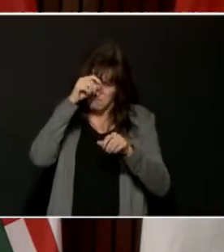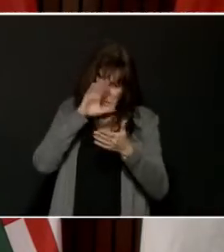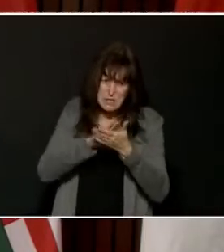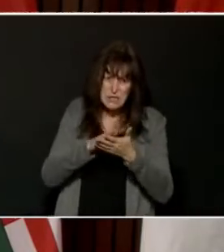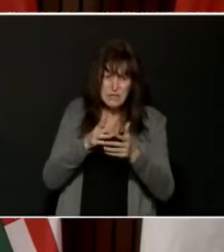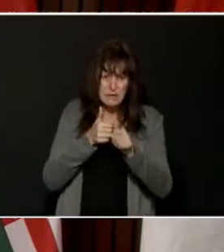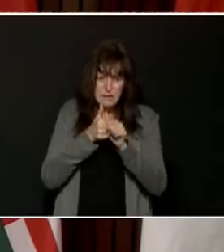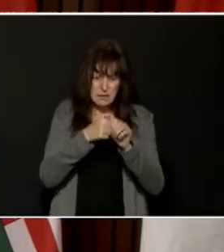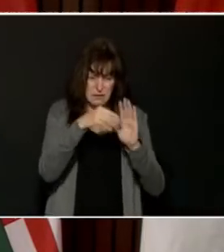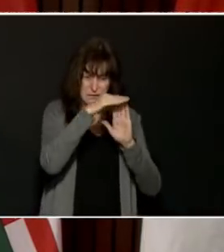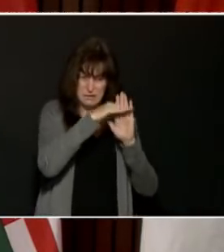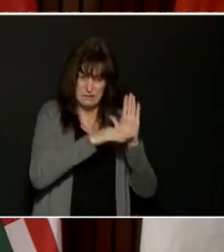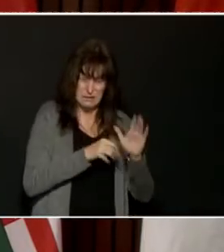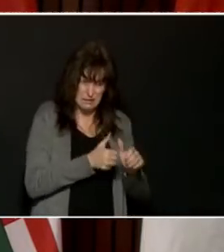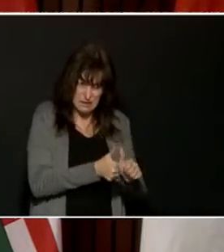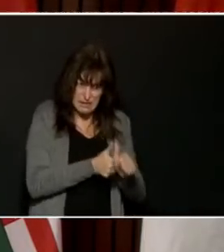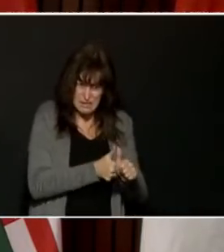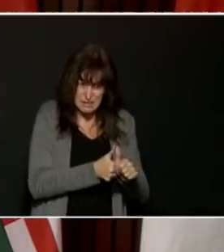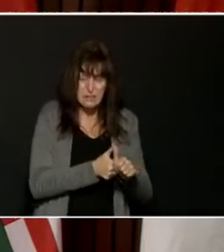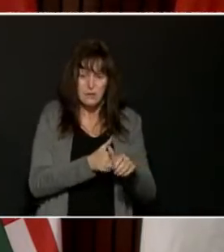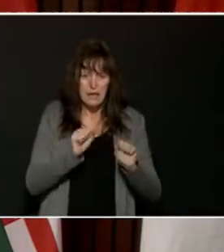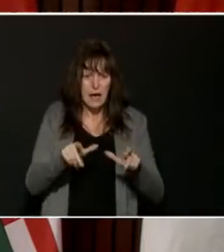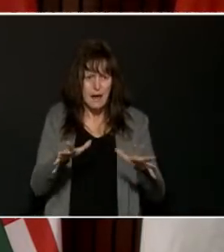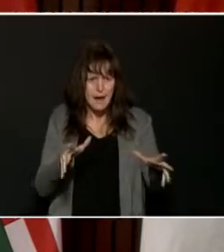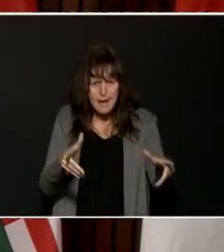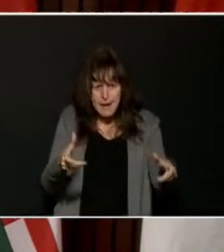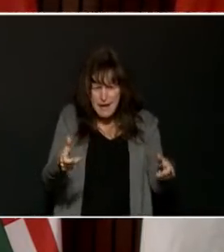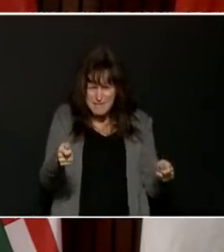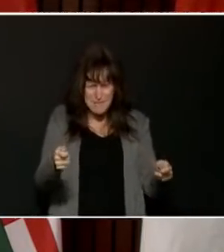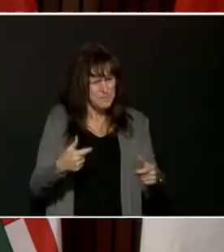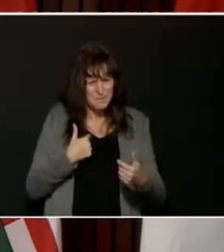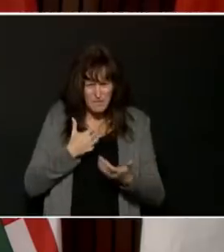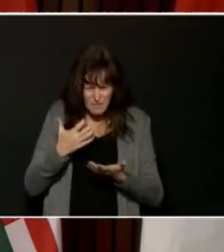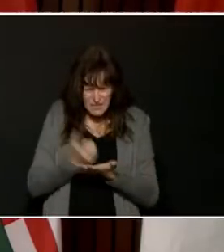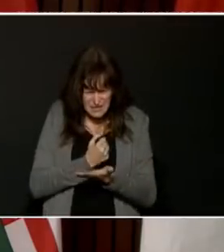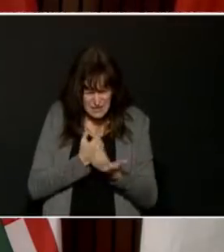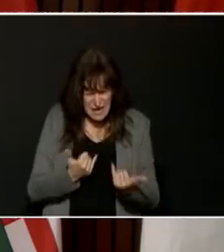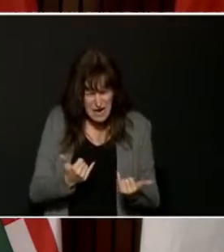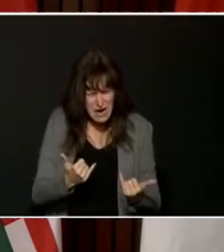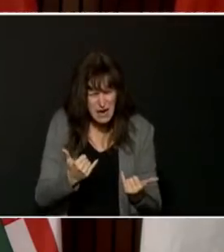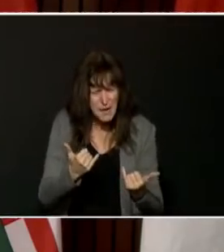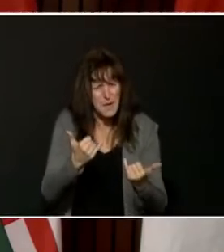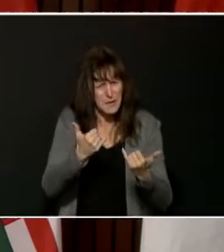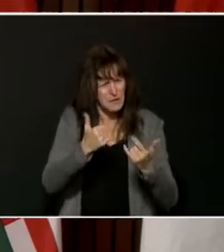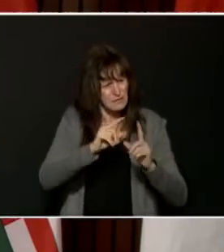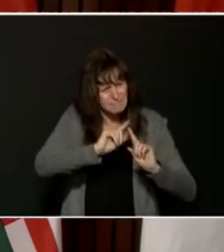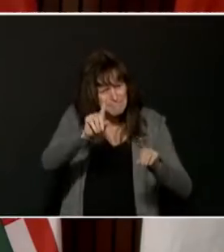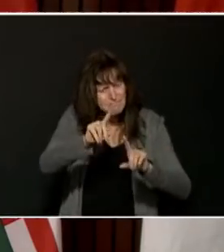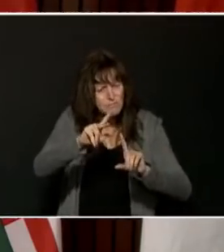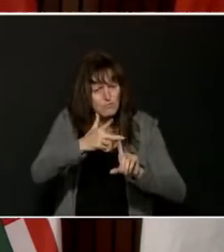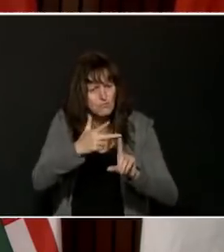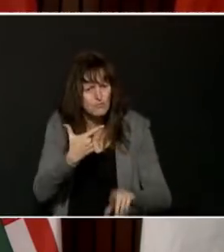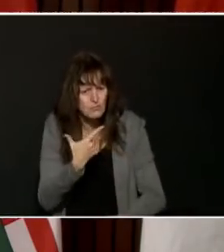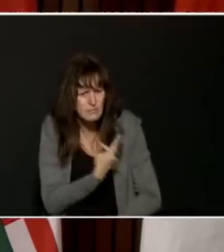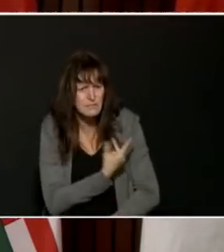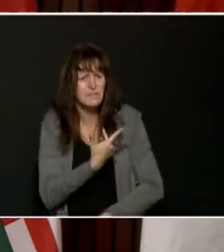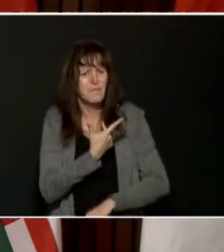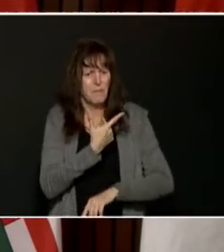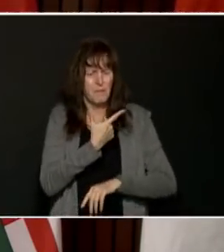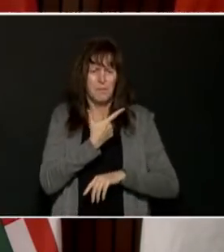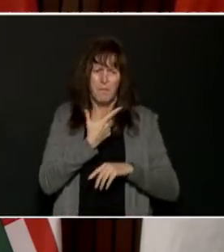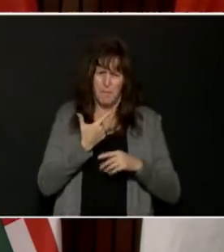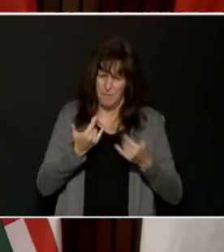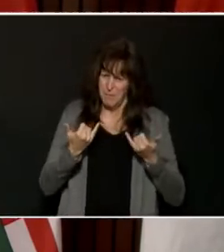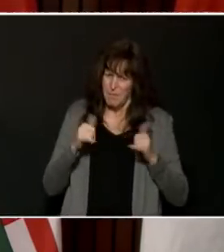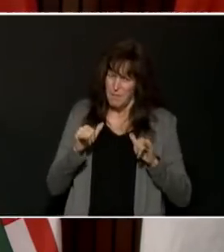transmission by enough to buy some time for boosters. That might mean that there still is broad spread, but I do think that